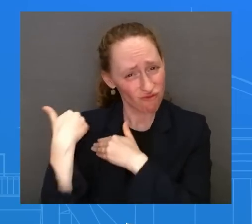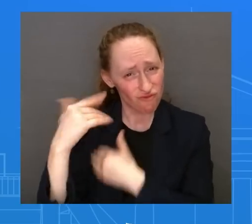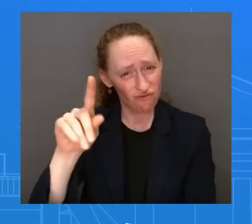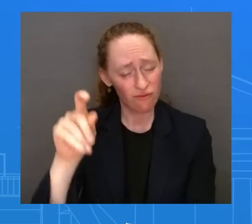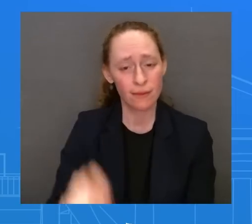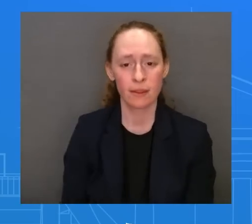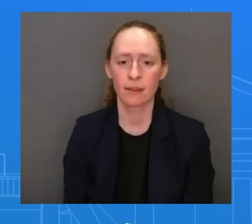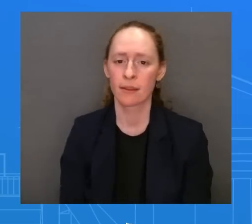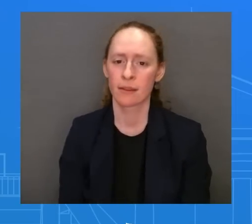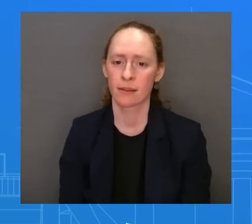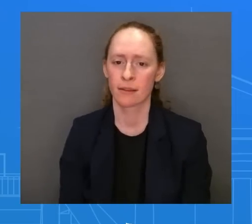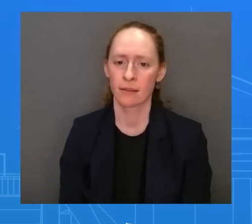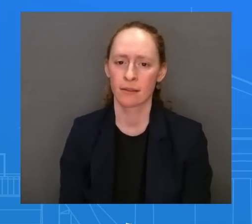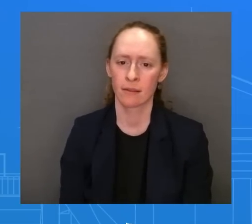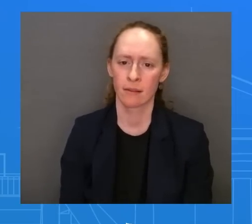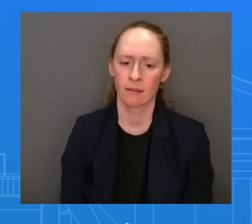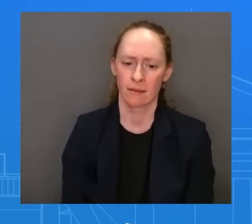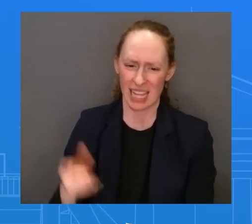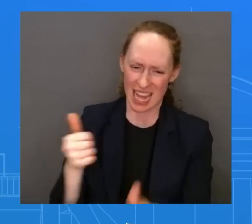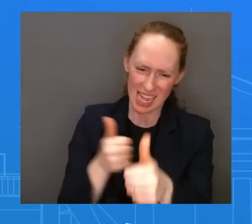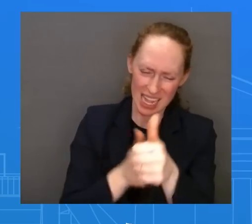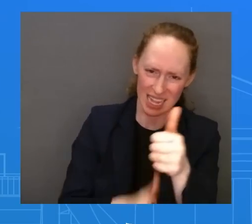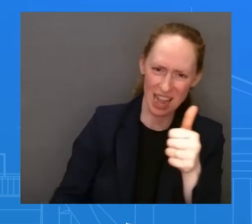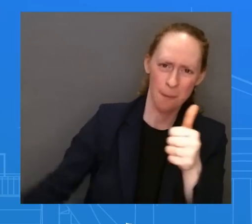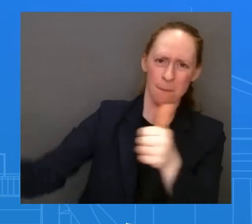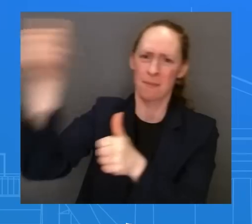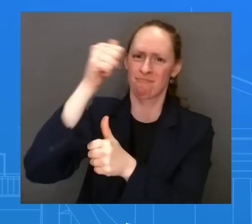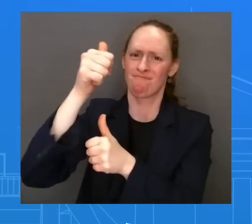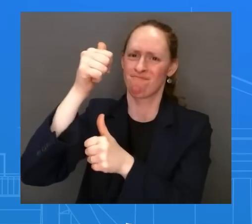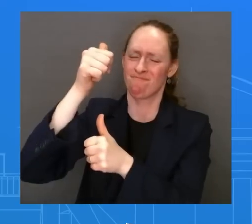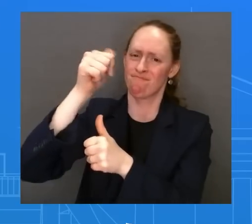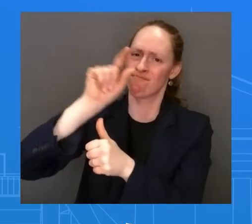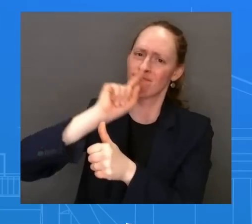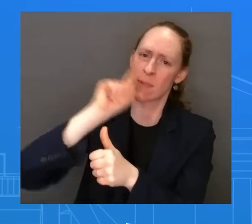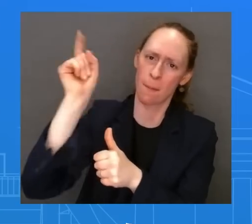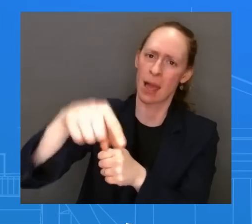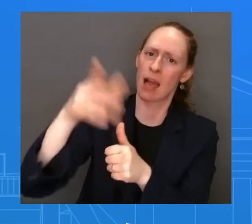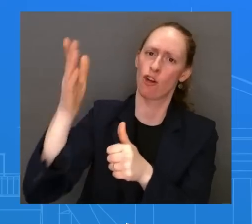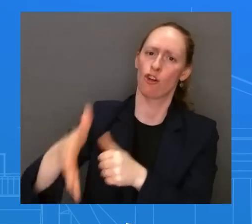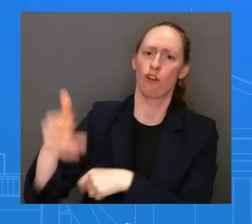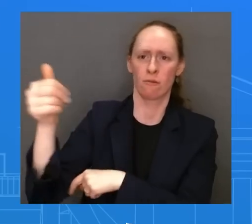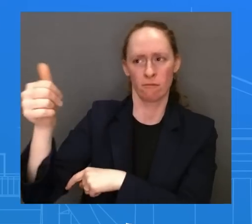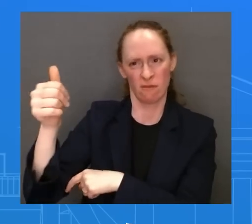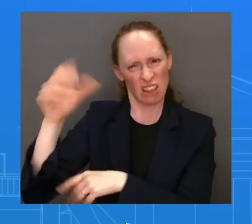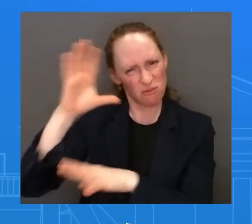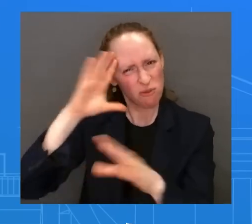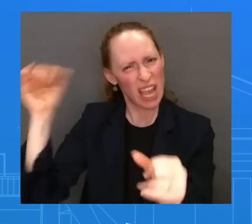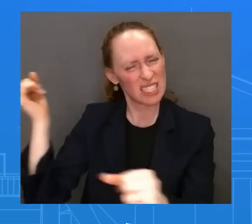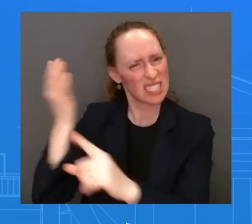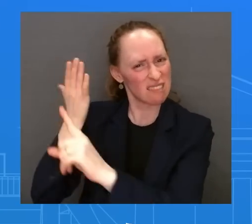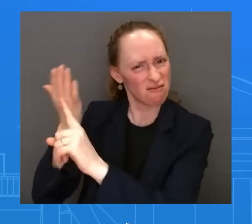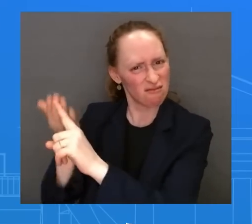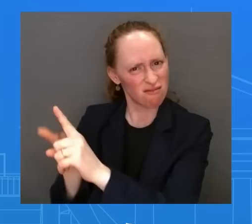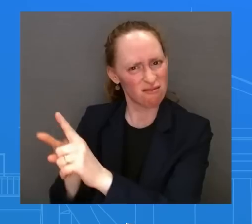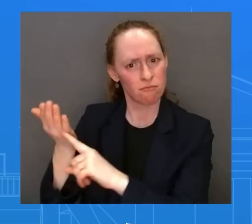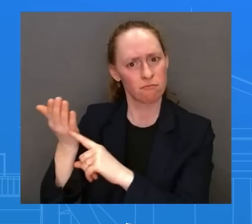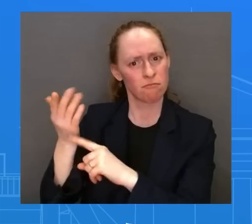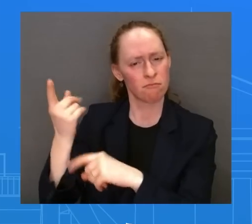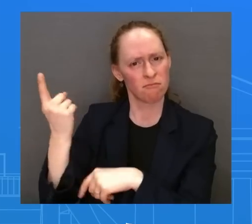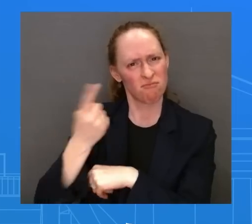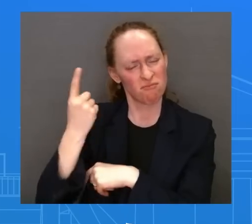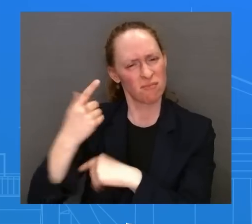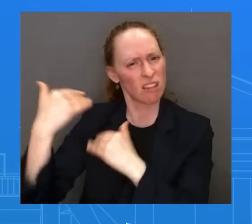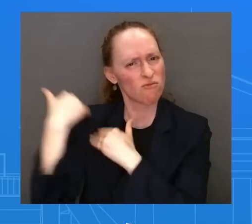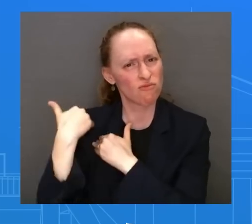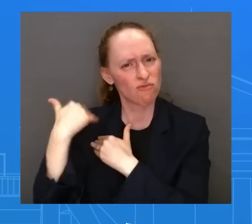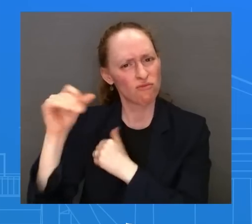absolutely has responsibility for the operations that our men and women conduct and the orders that he gives and he